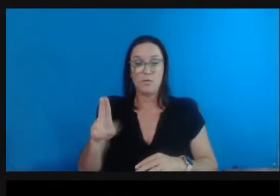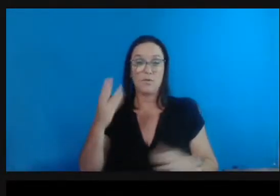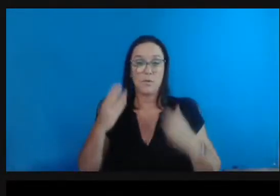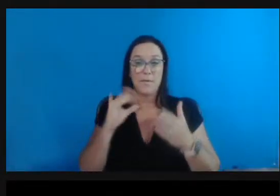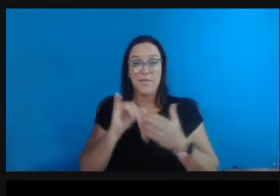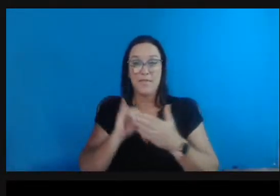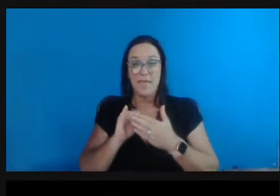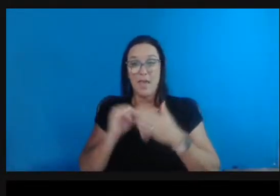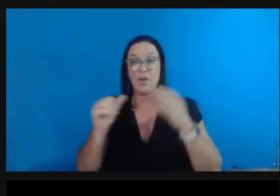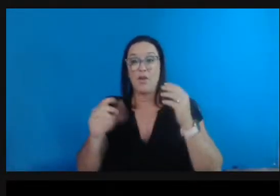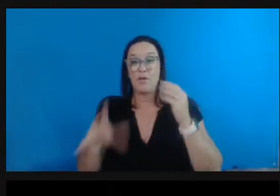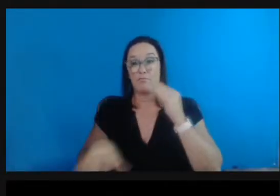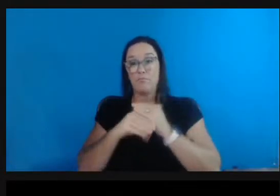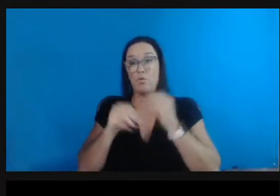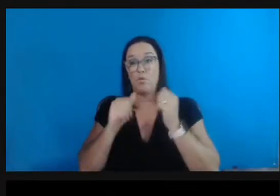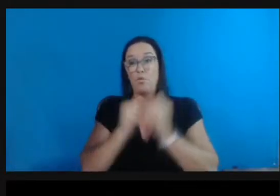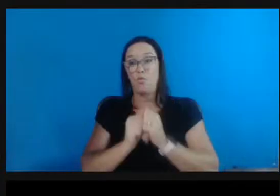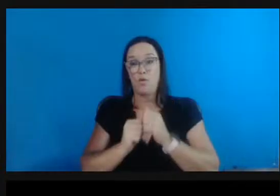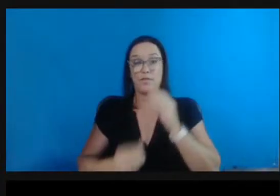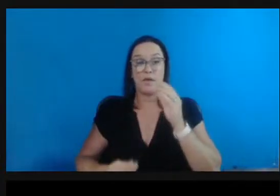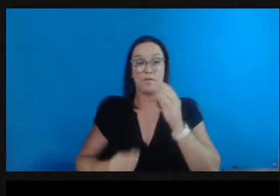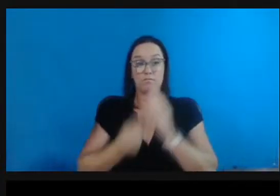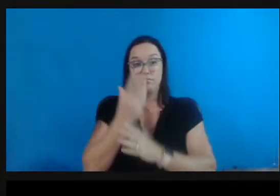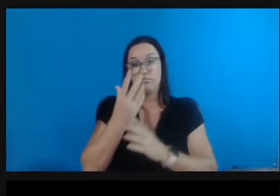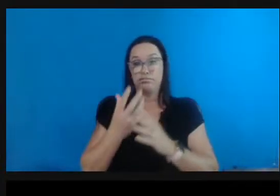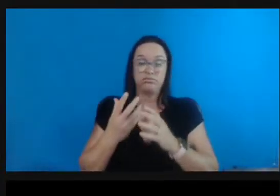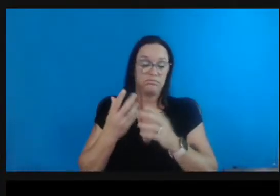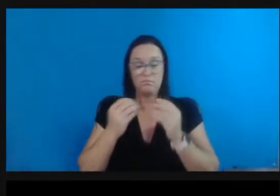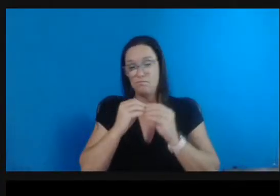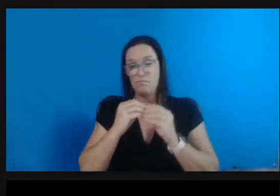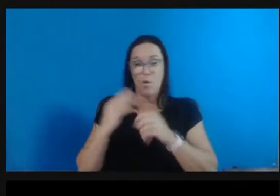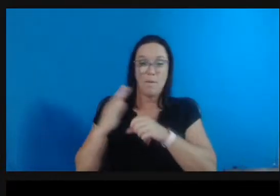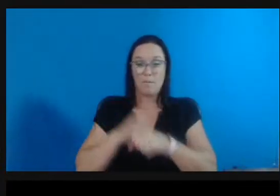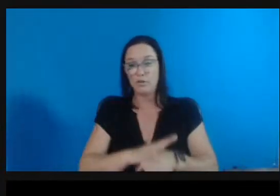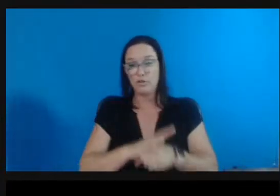combined with that higher burst of pressure